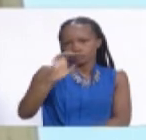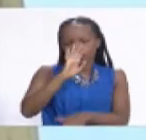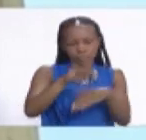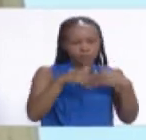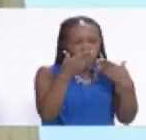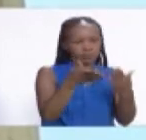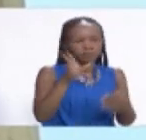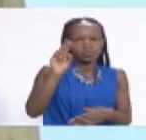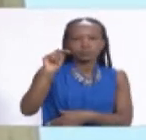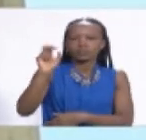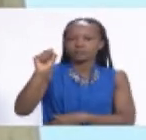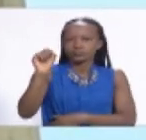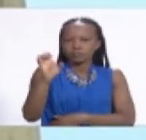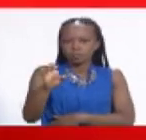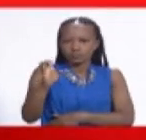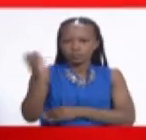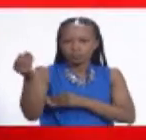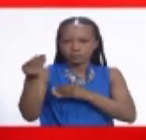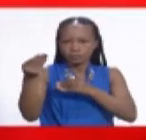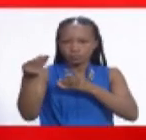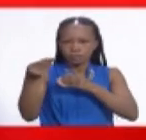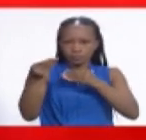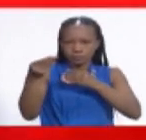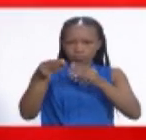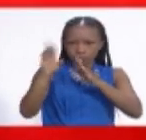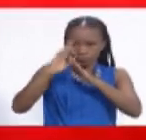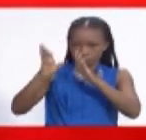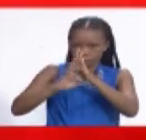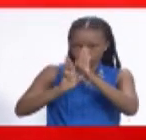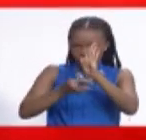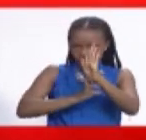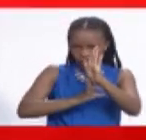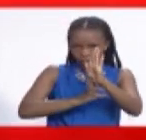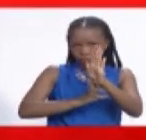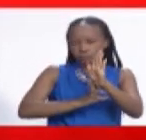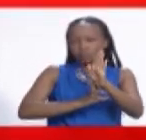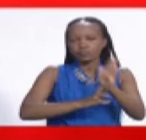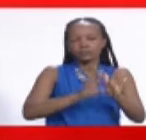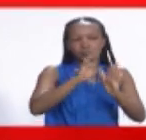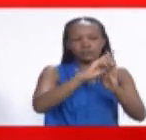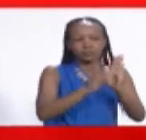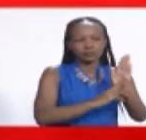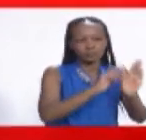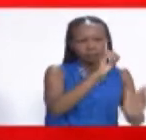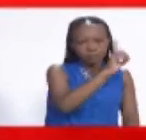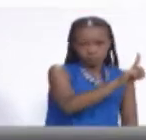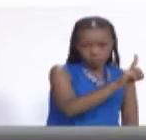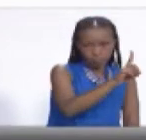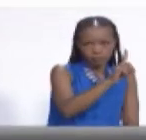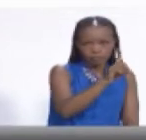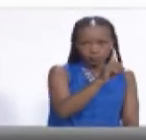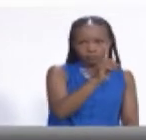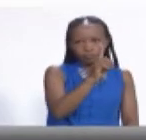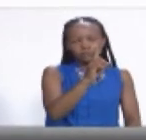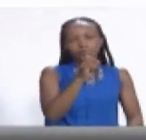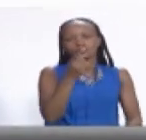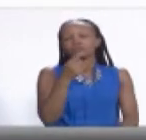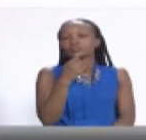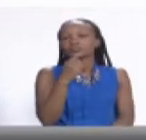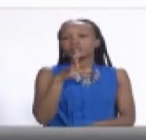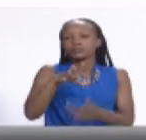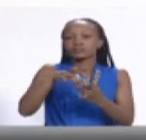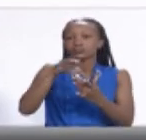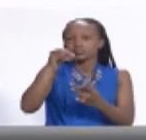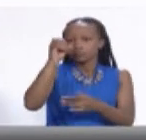in the NSE equity trading rules. As per the provisions of Rule 941, Section 2 of the NSE Equity Trading Rules, should